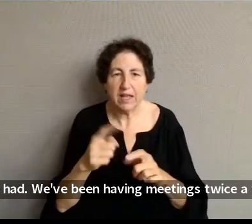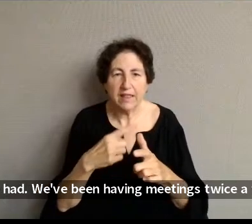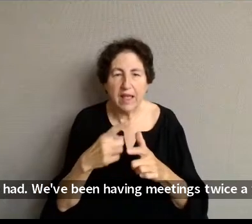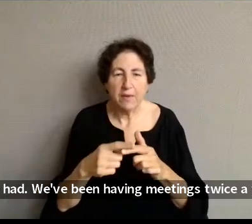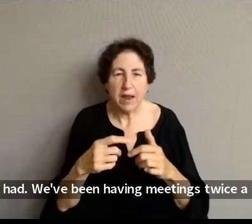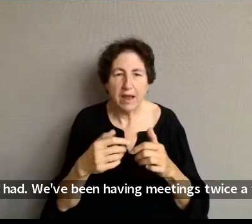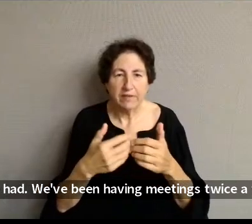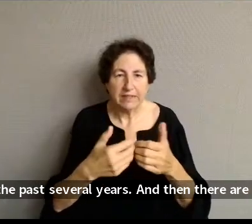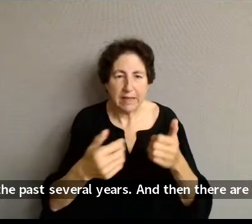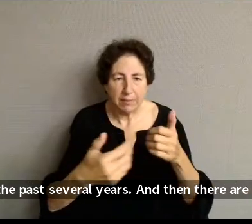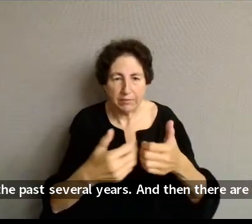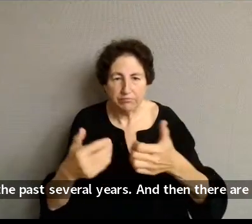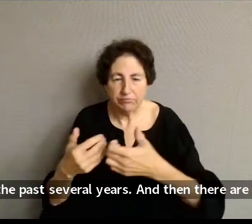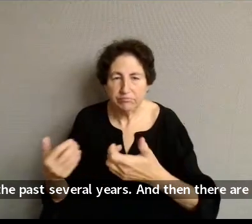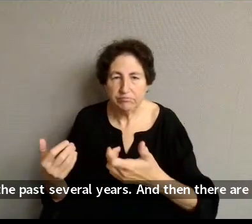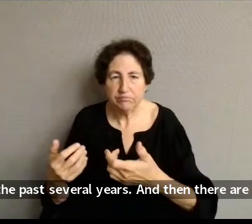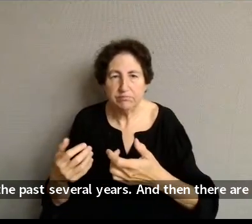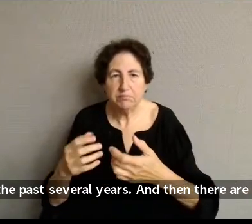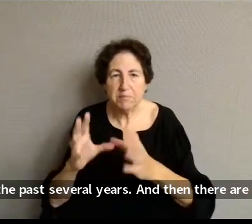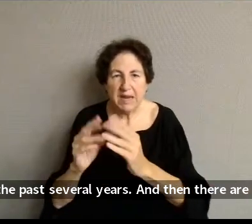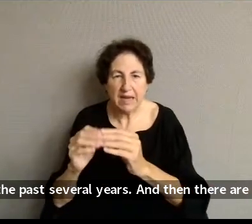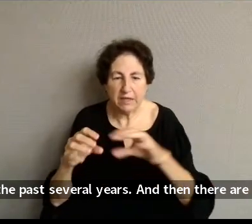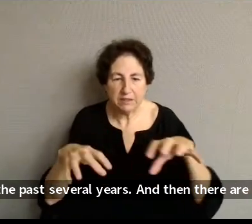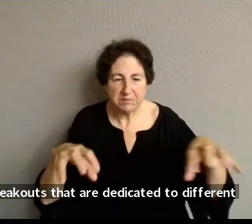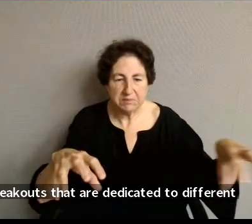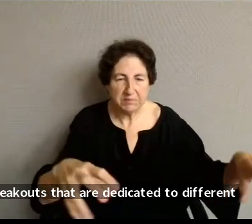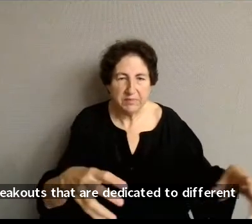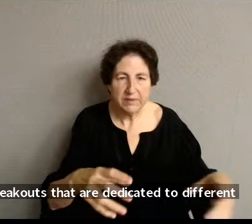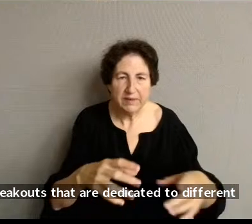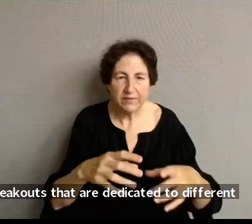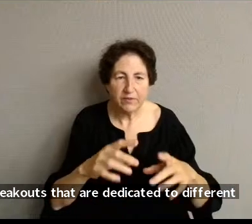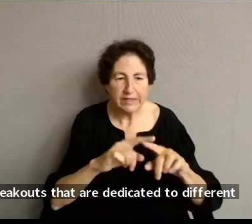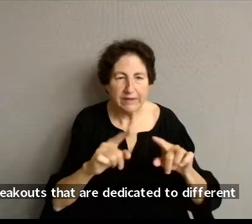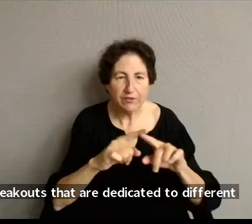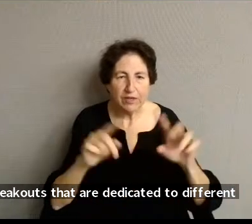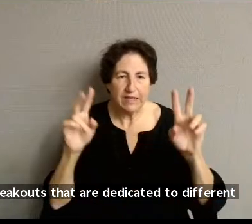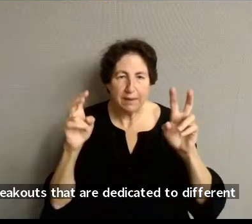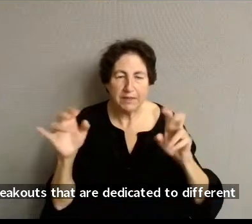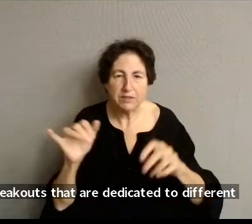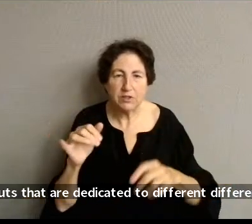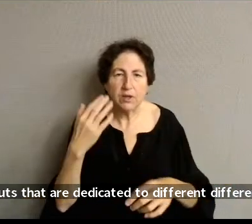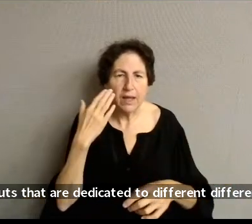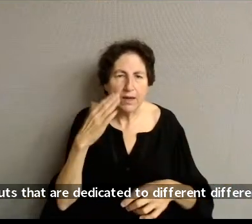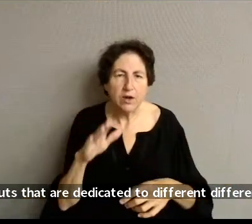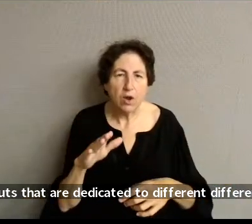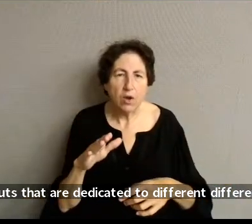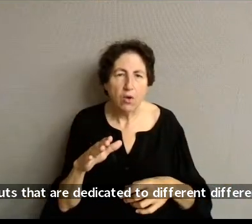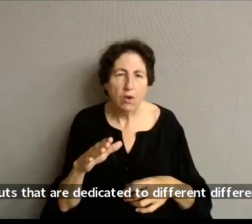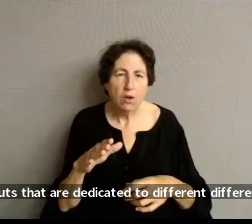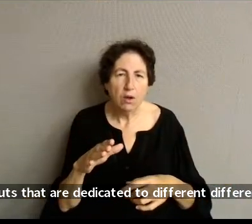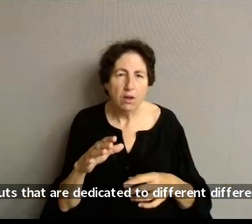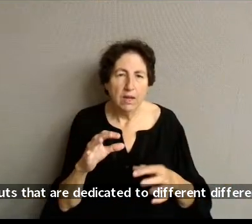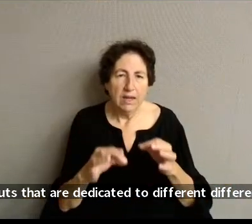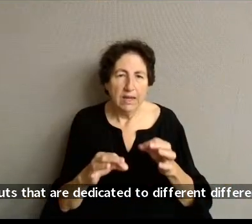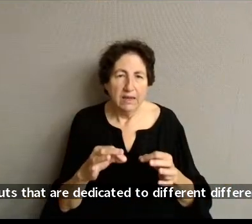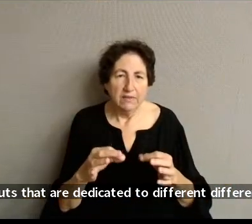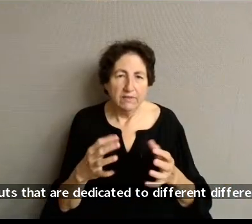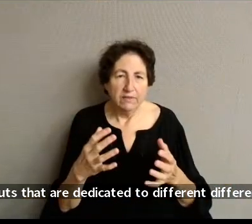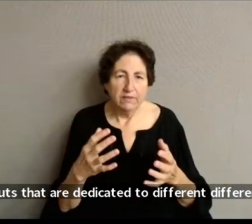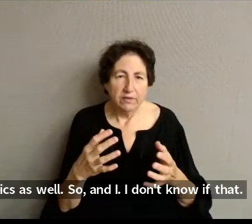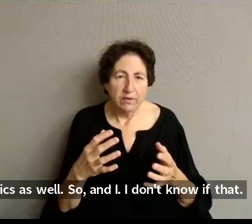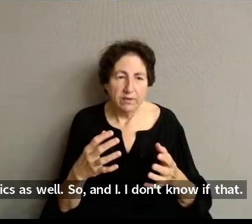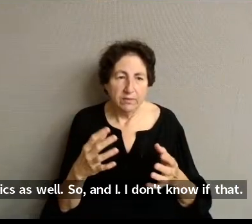that are dedicated to different topics as well. So, and I don't know if that has been getting